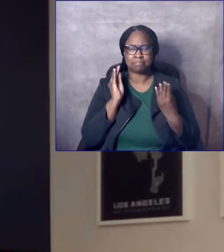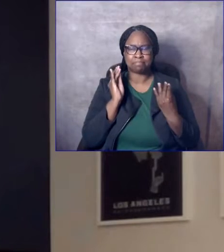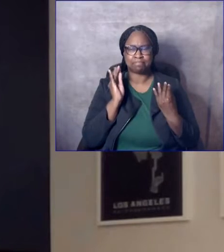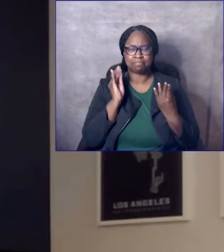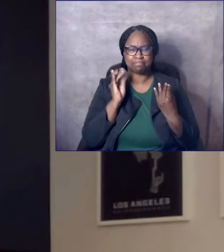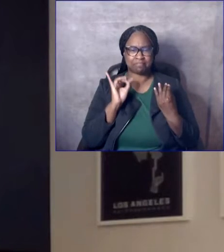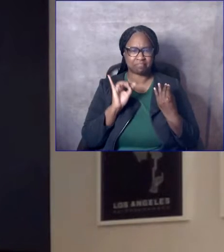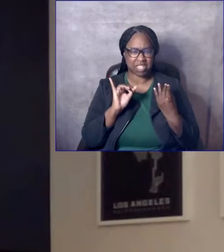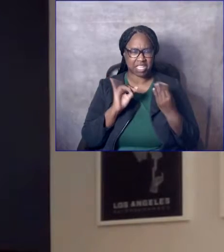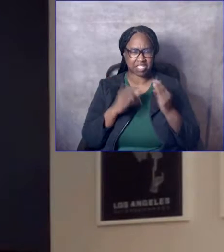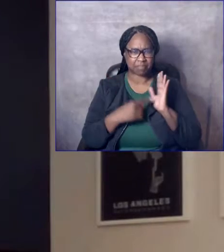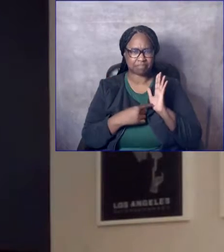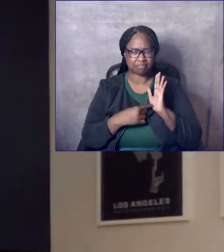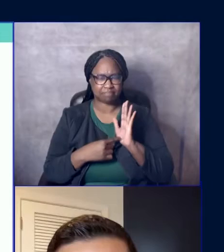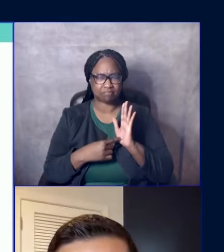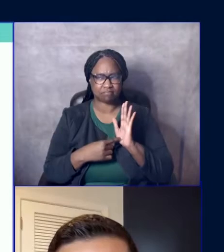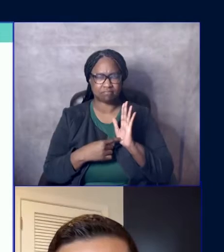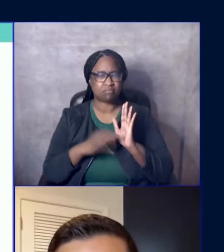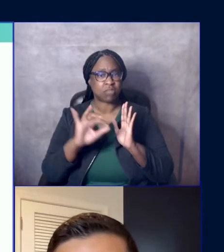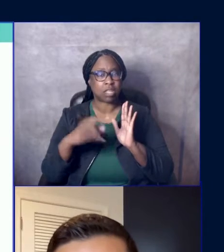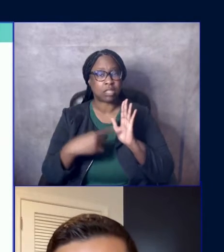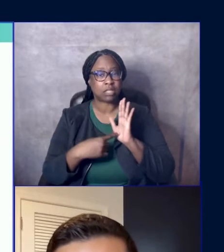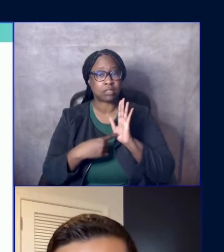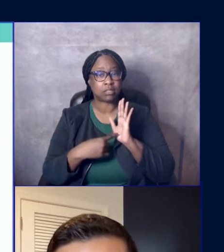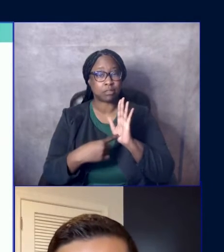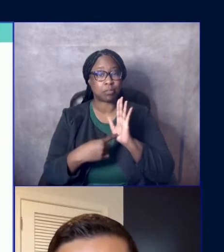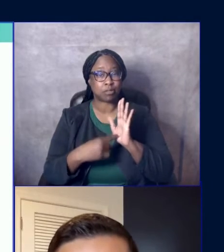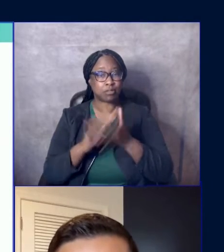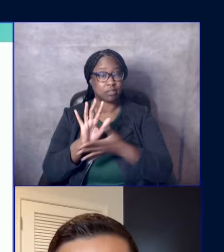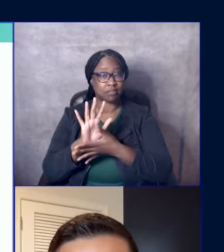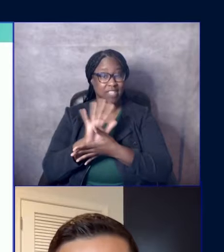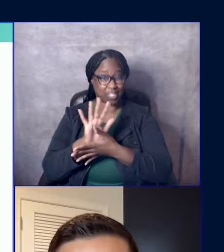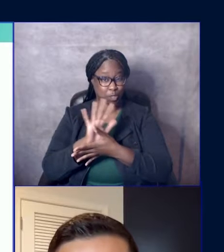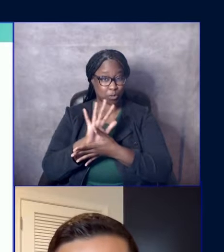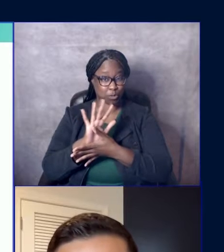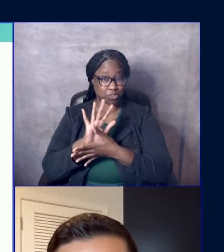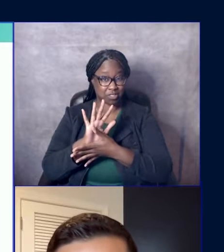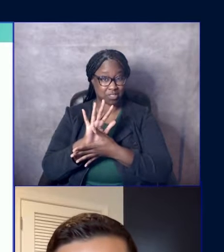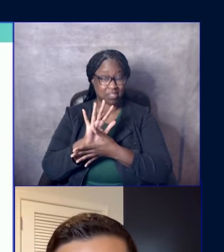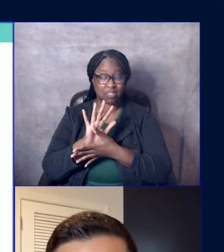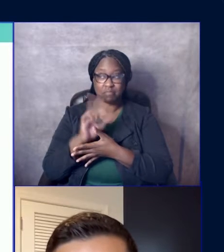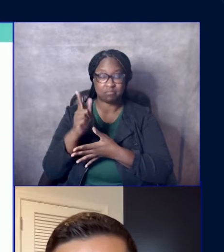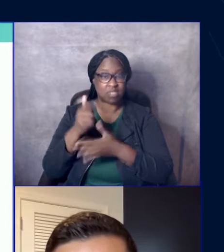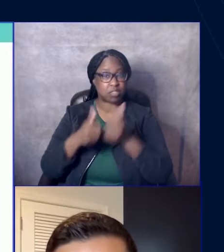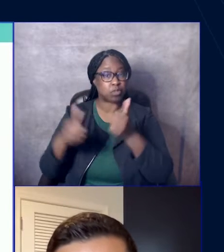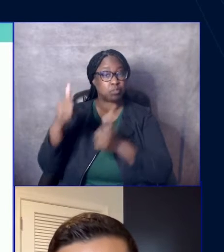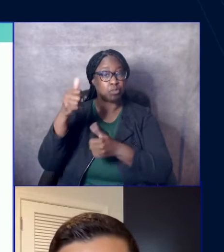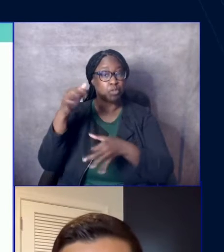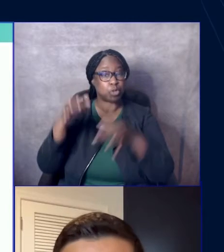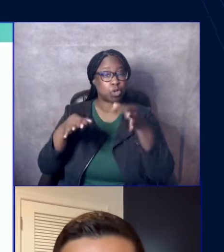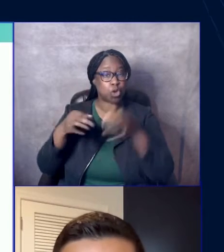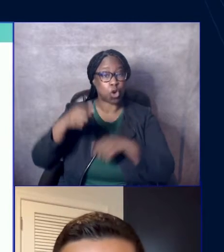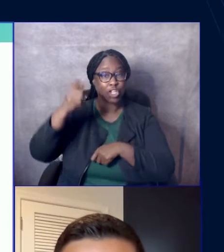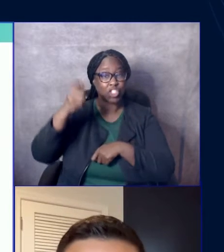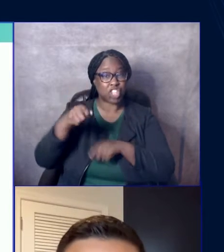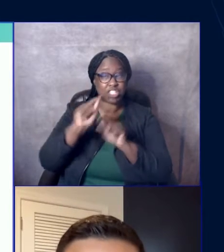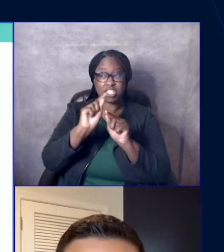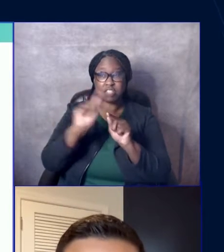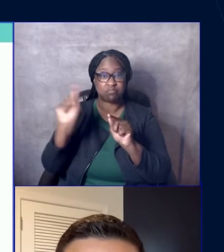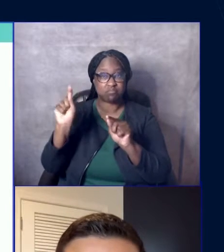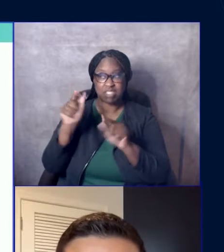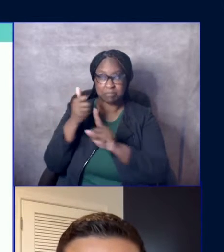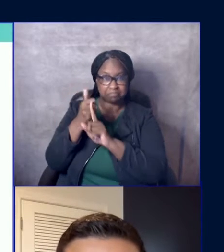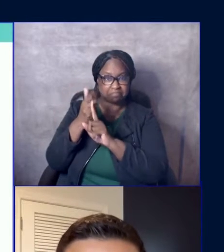That is an example of the videos that the Supreme Court justices got to see as part